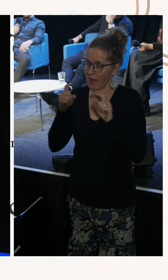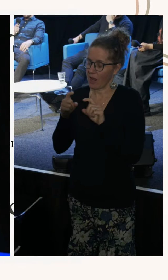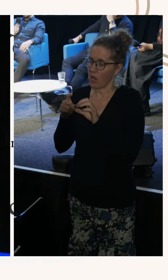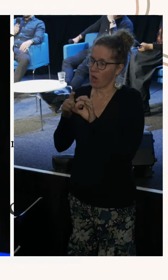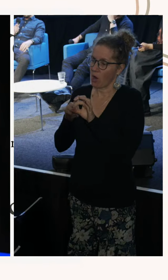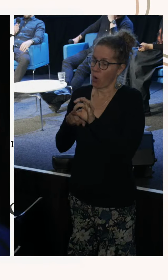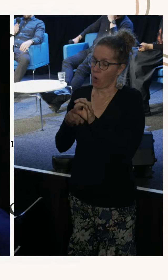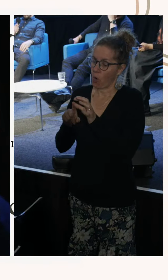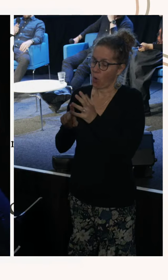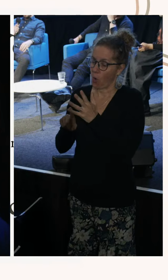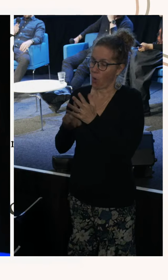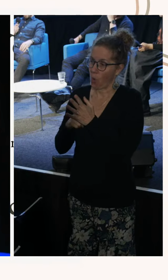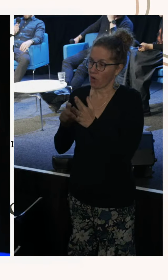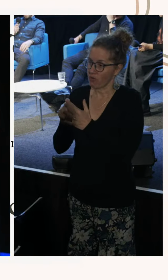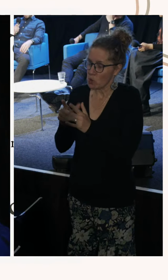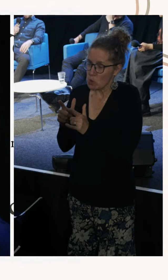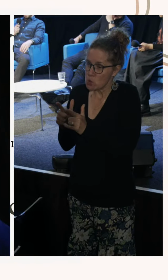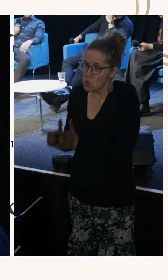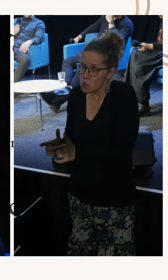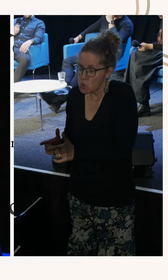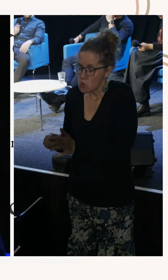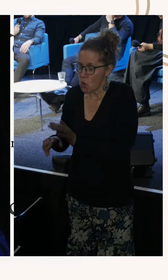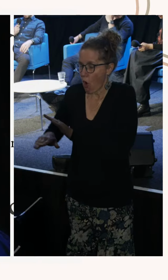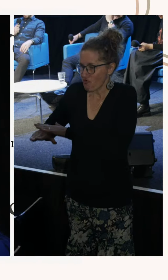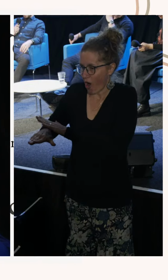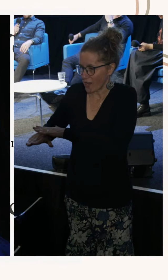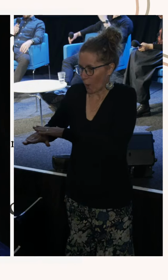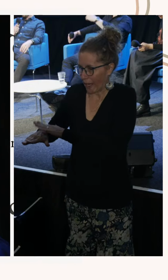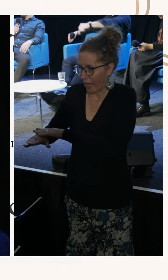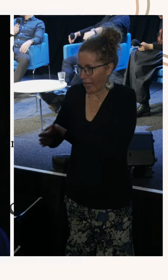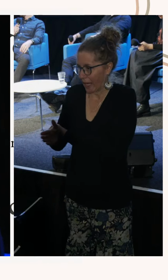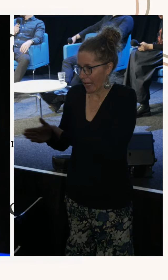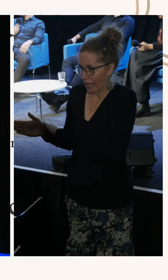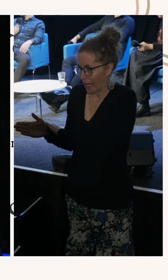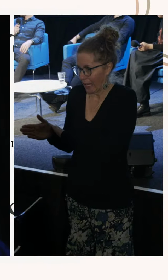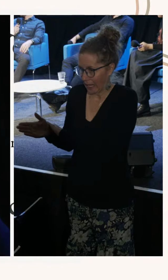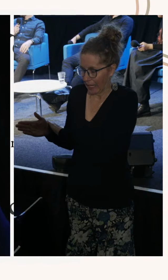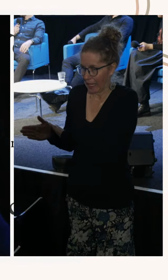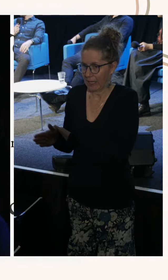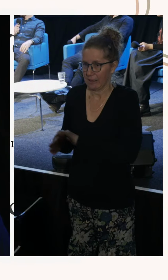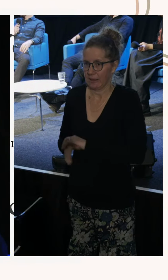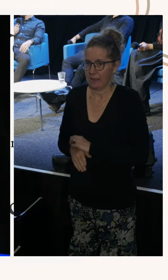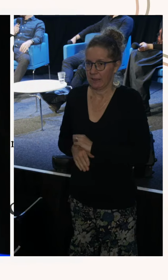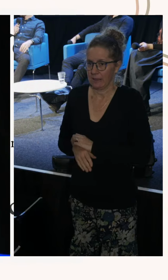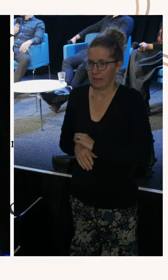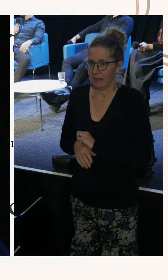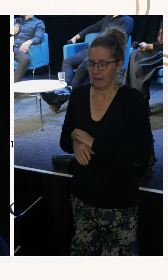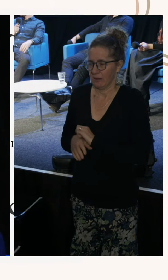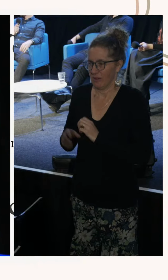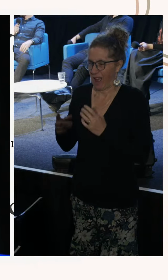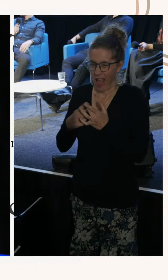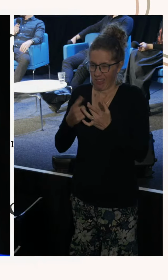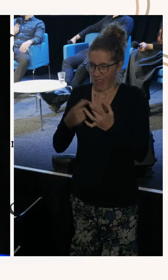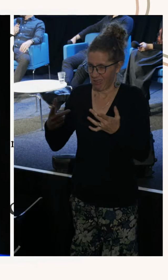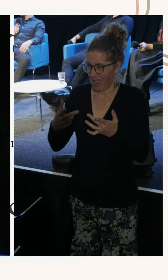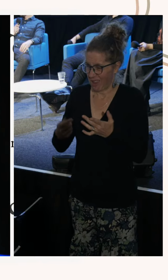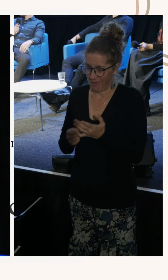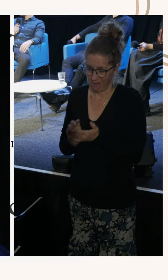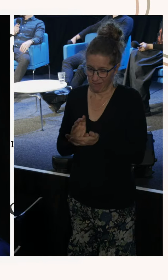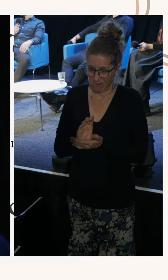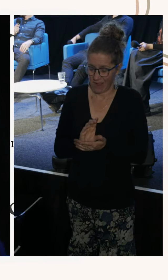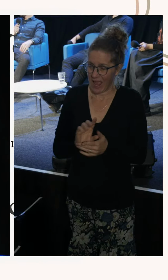right-wing. So, like, elsewhere, they were funding kind of, you know, anti-communist